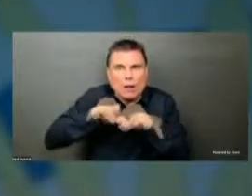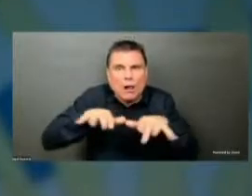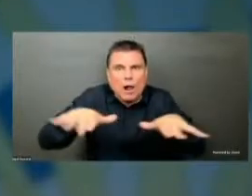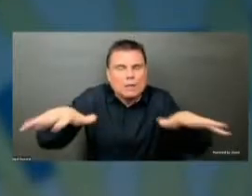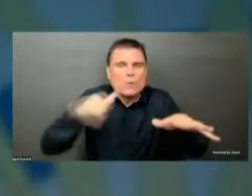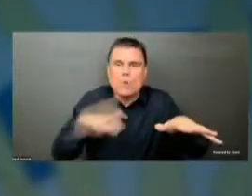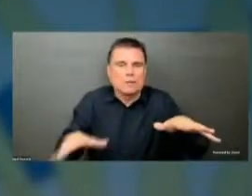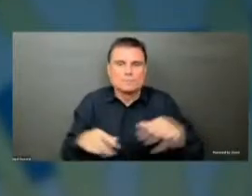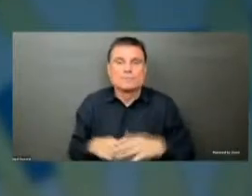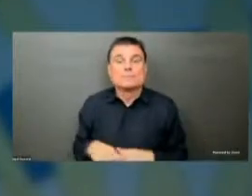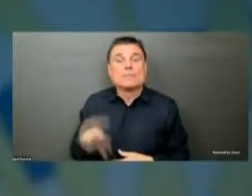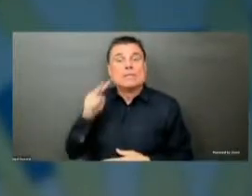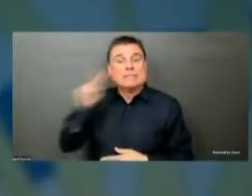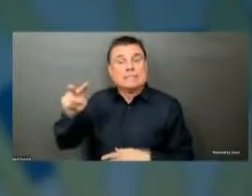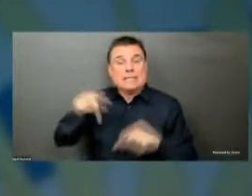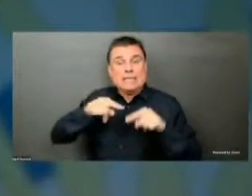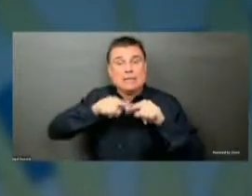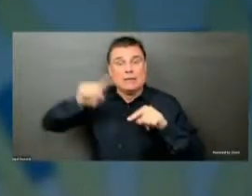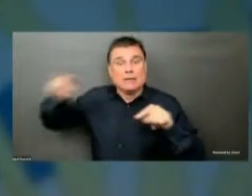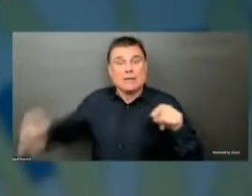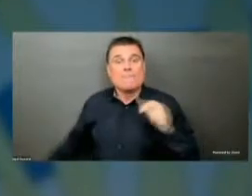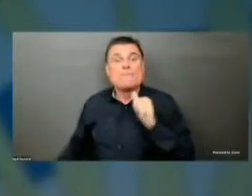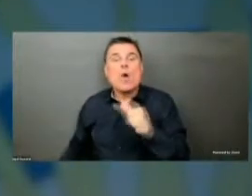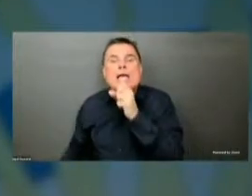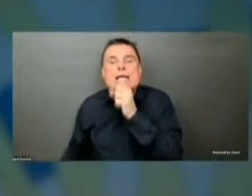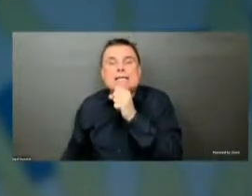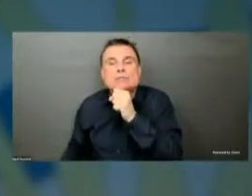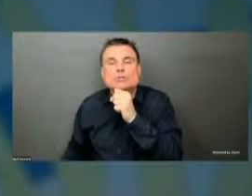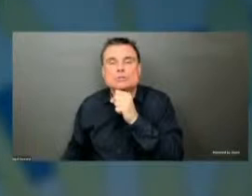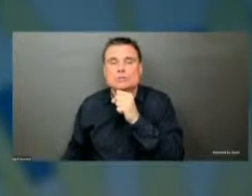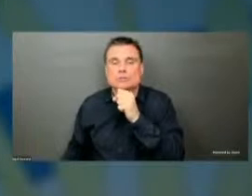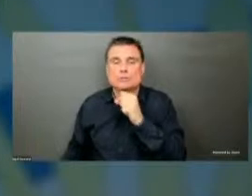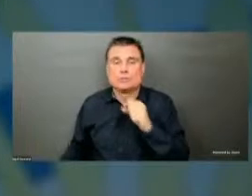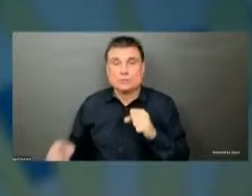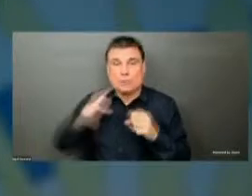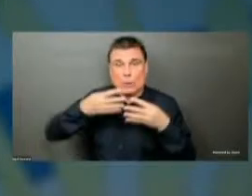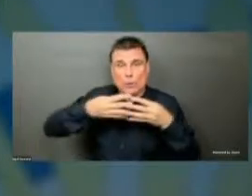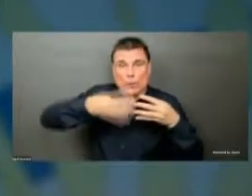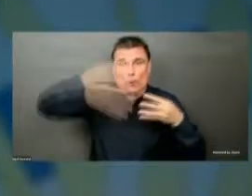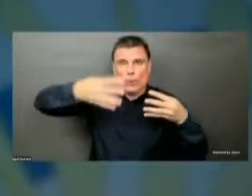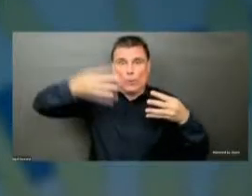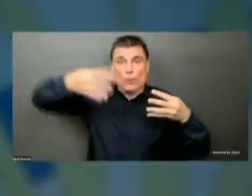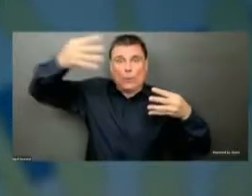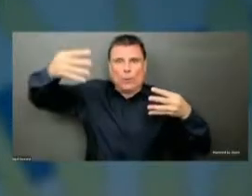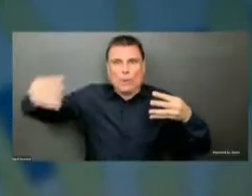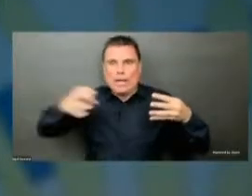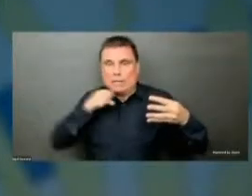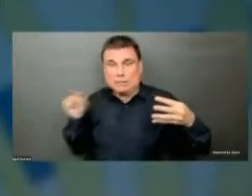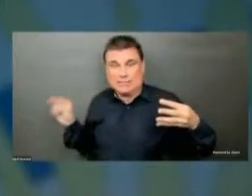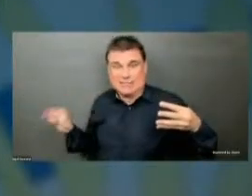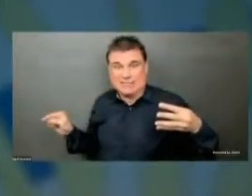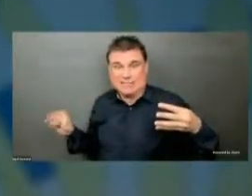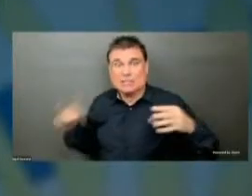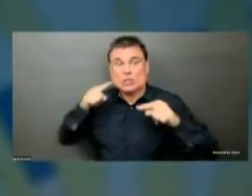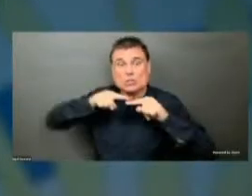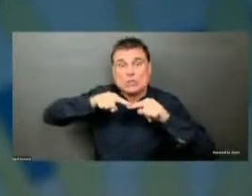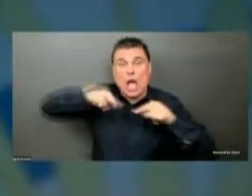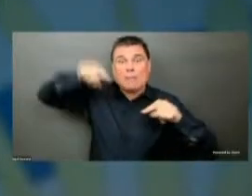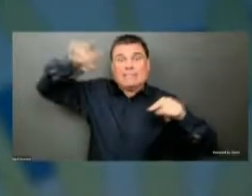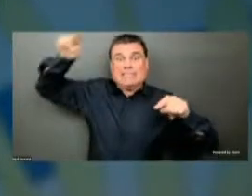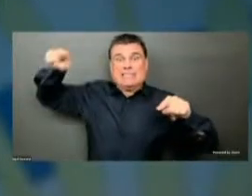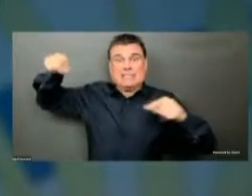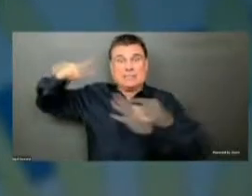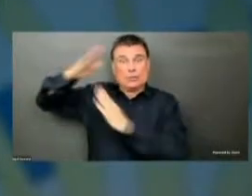to 29-year-olds, continues to be the most frequent age of